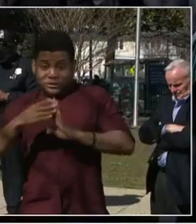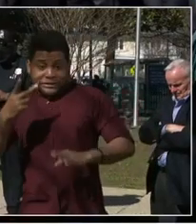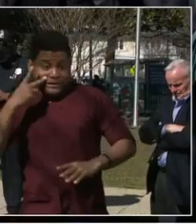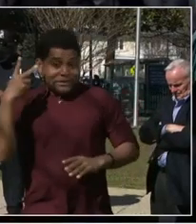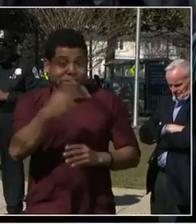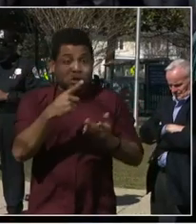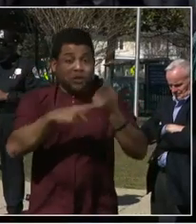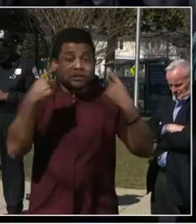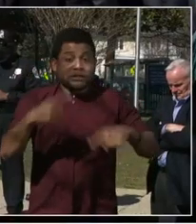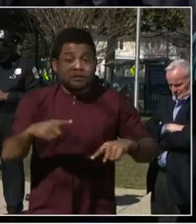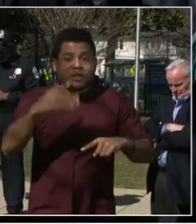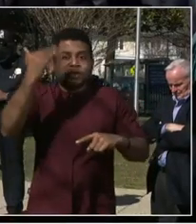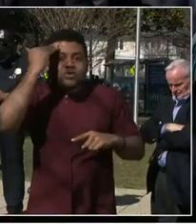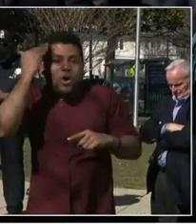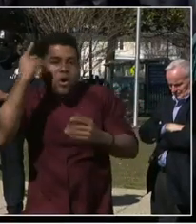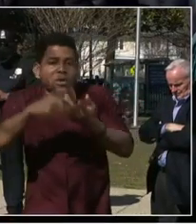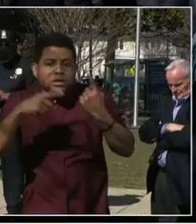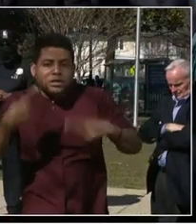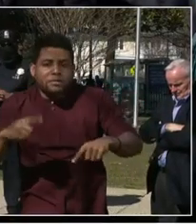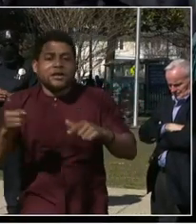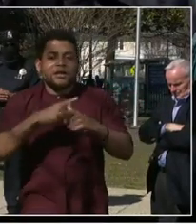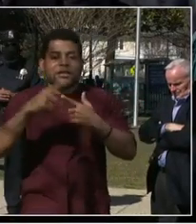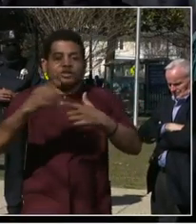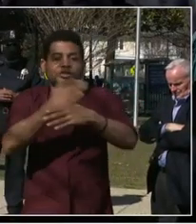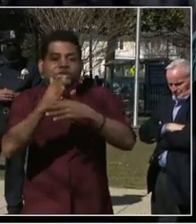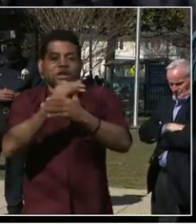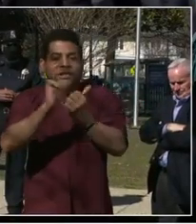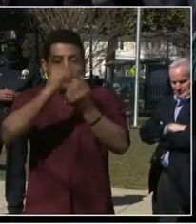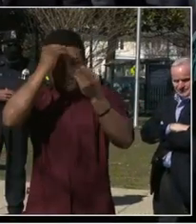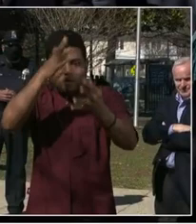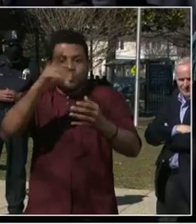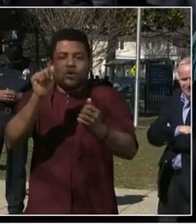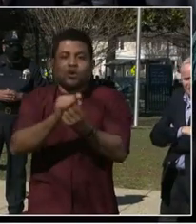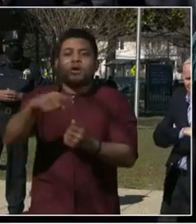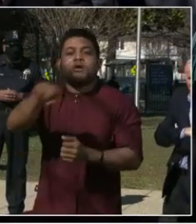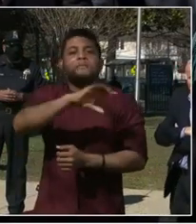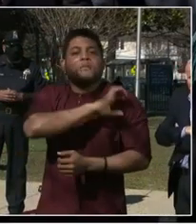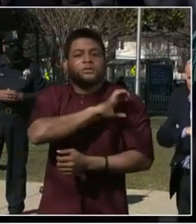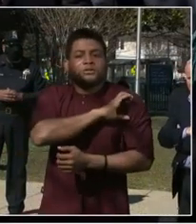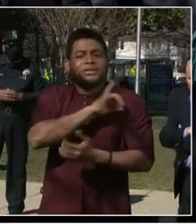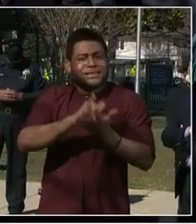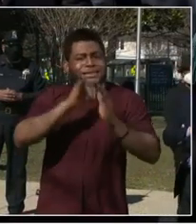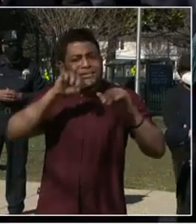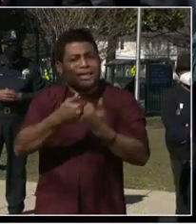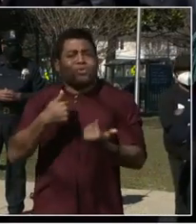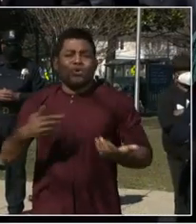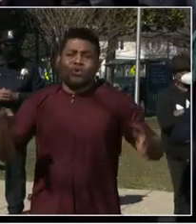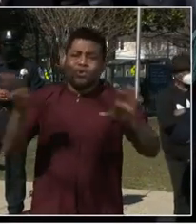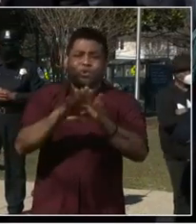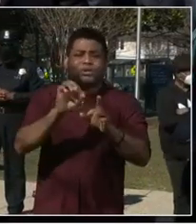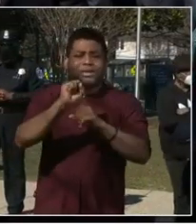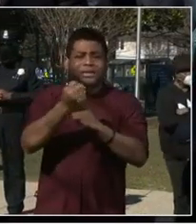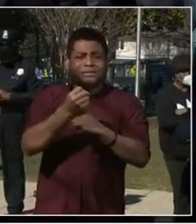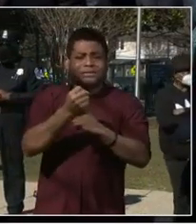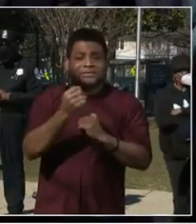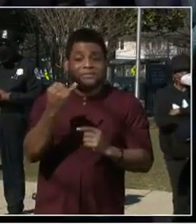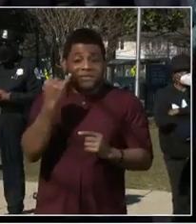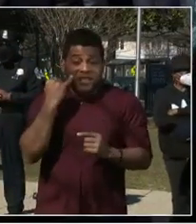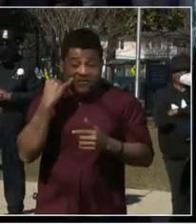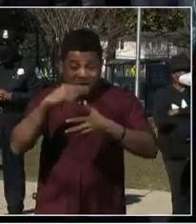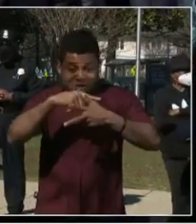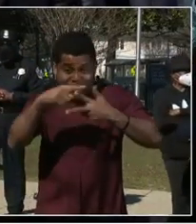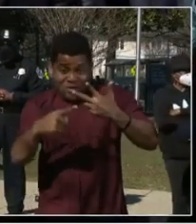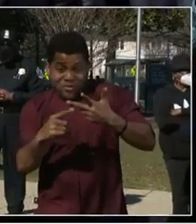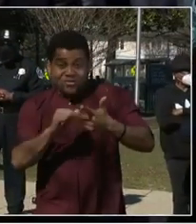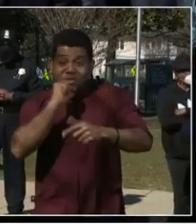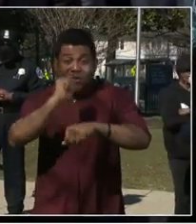when they are sharing that information with police. That's how you close homicide cases. When one of those things are not working, it overloads one part of the